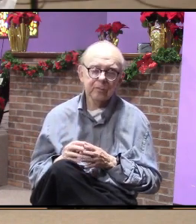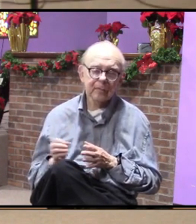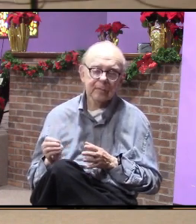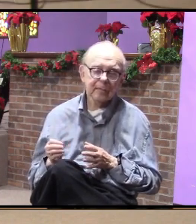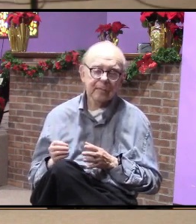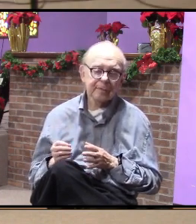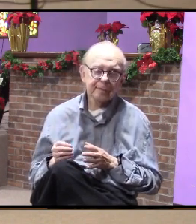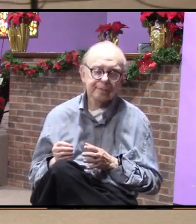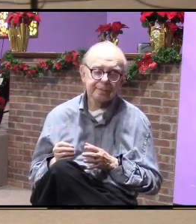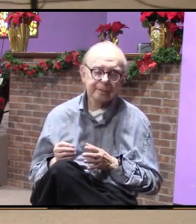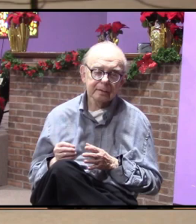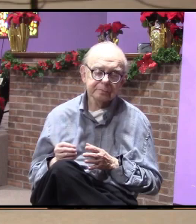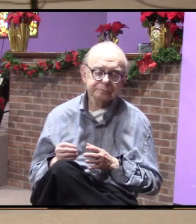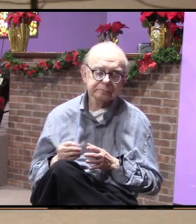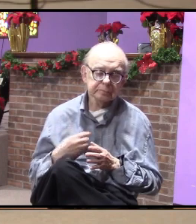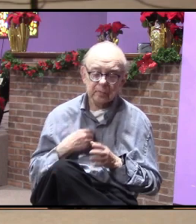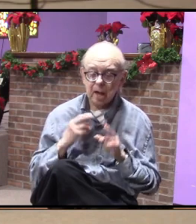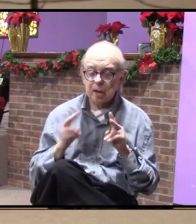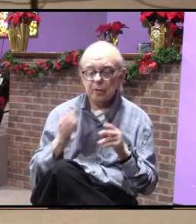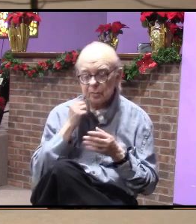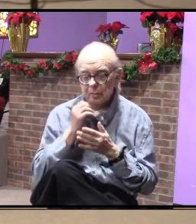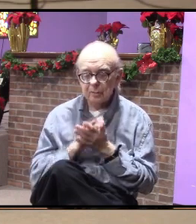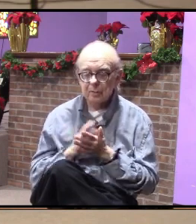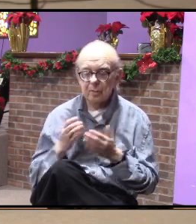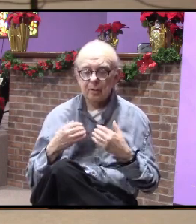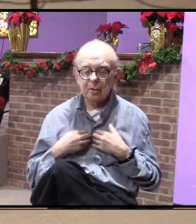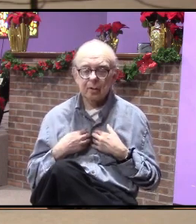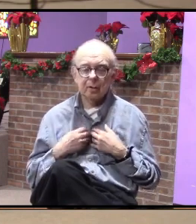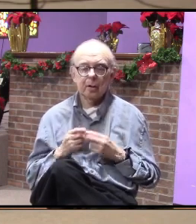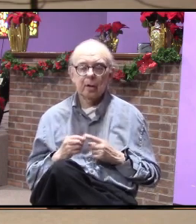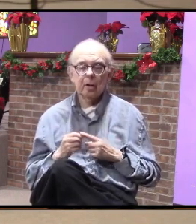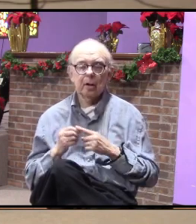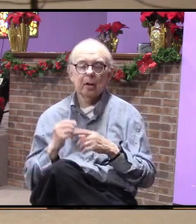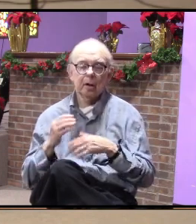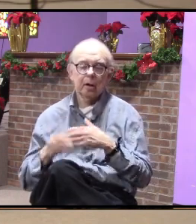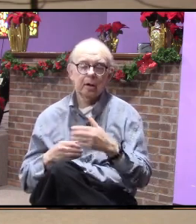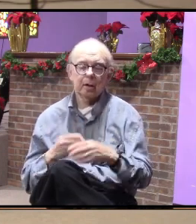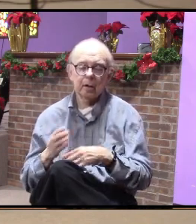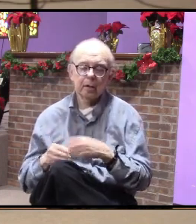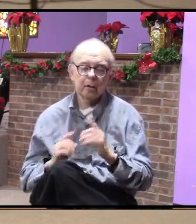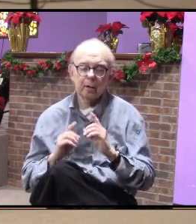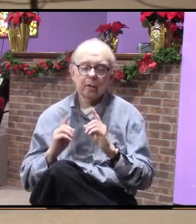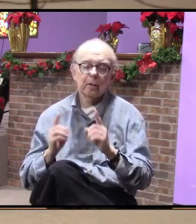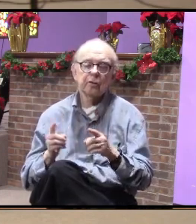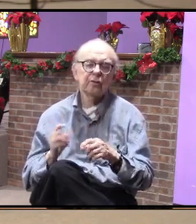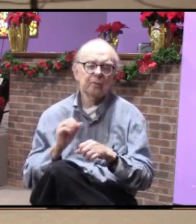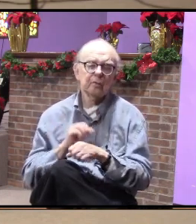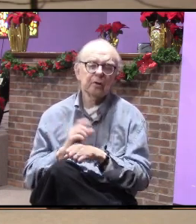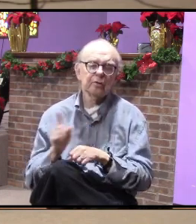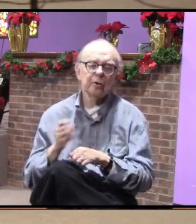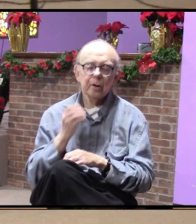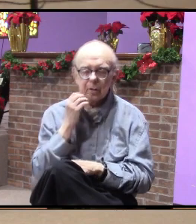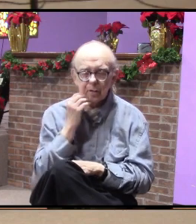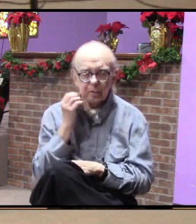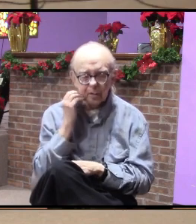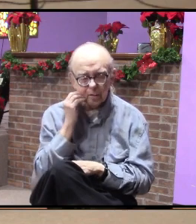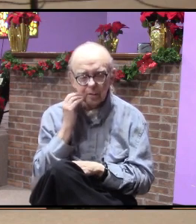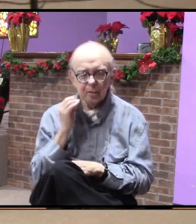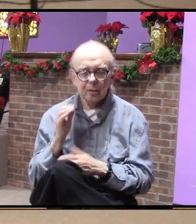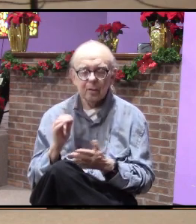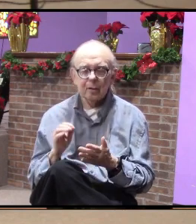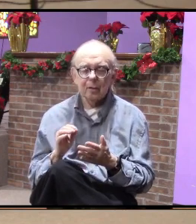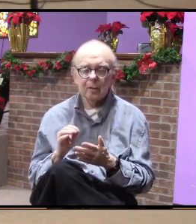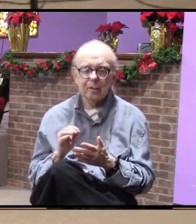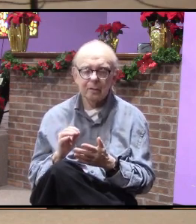And so I watch her. She has a certain process when she goes to work at home now. And that